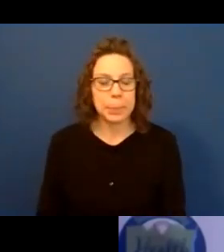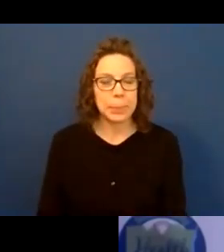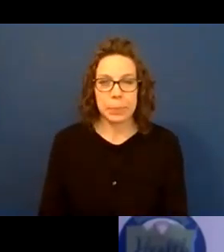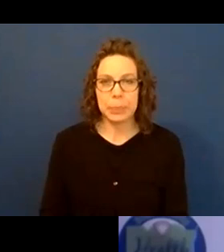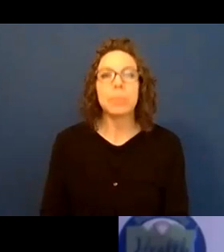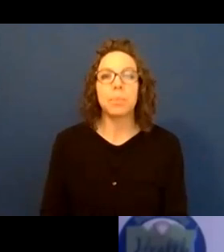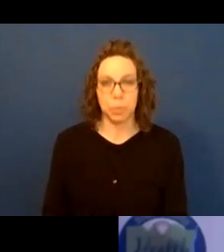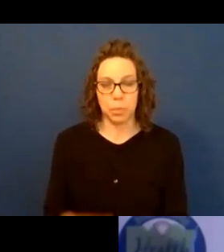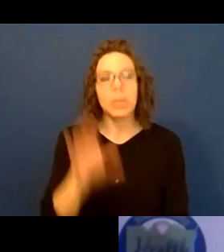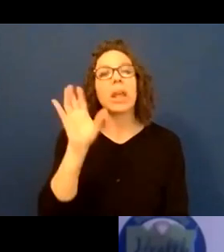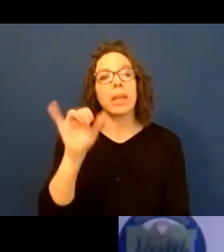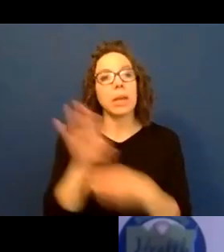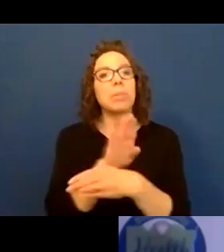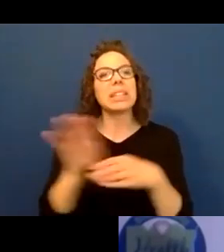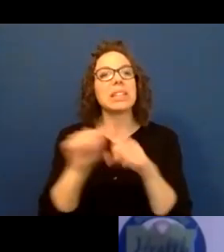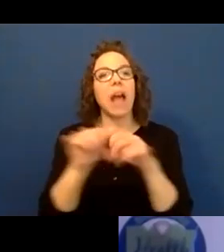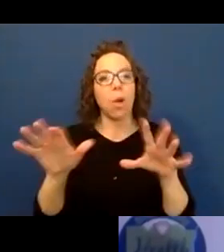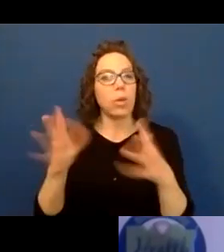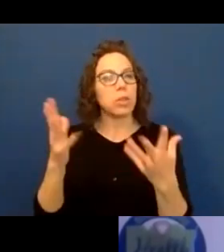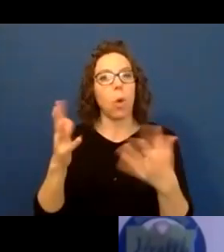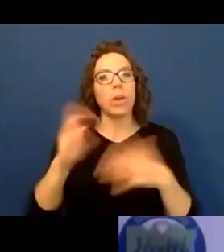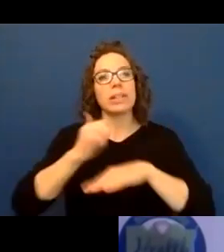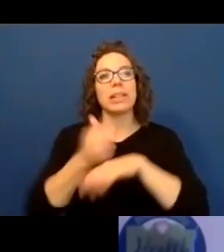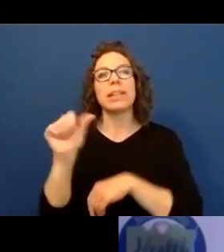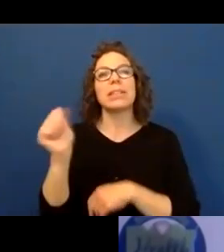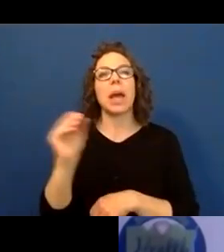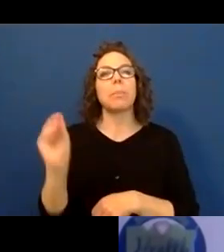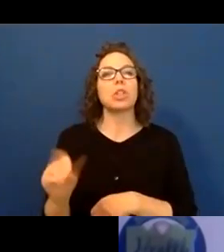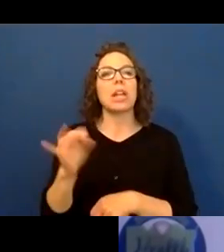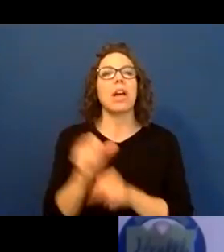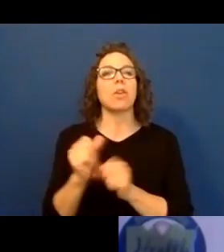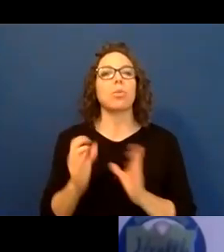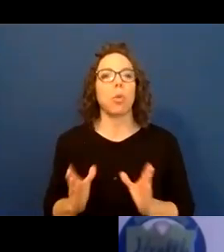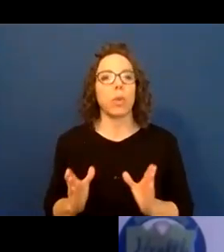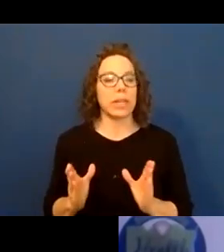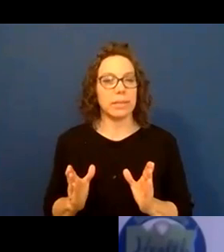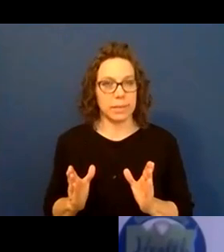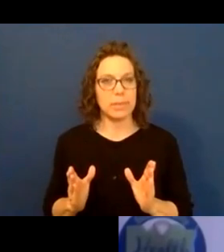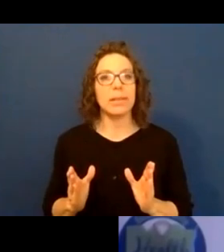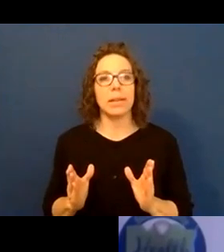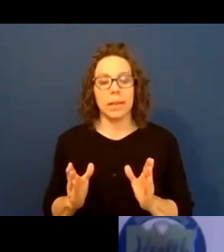threshold for business outbreaks has been set at 10% of the employees, and for